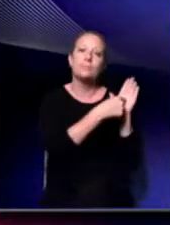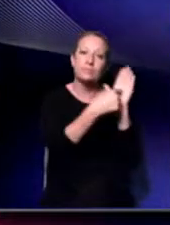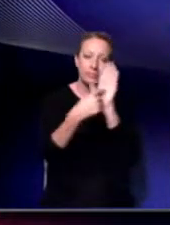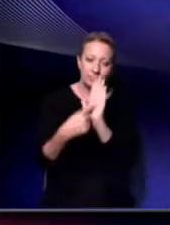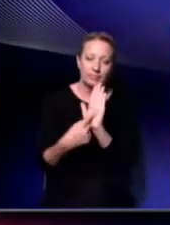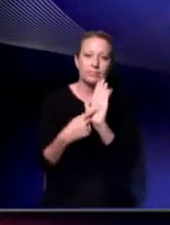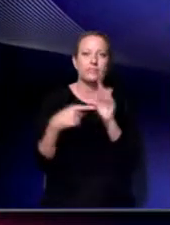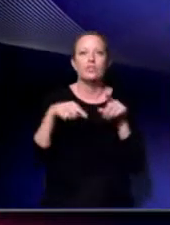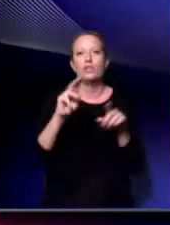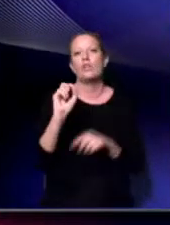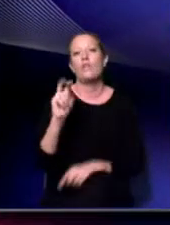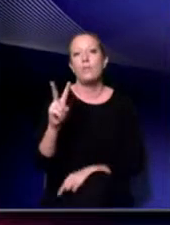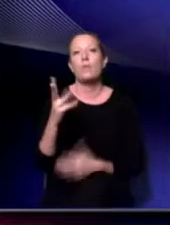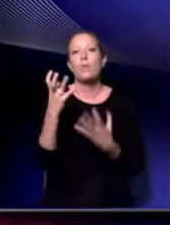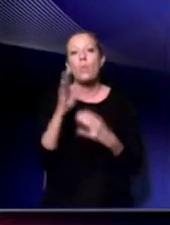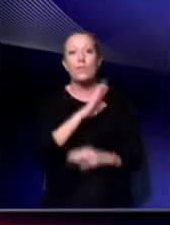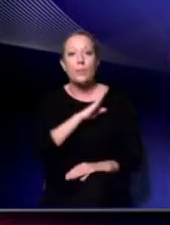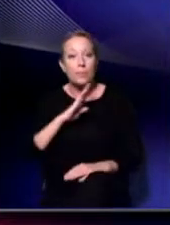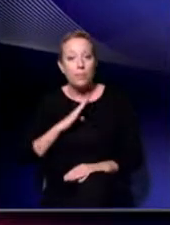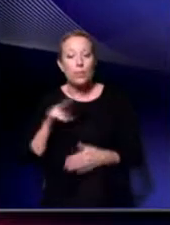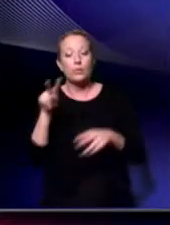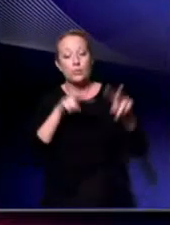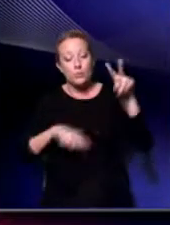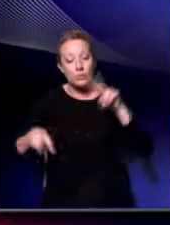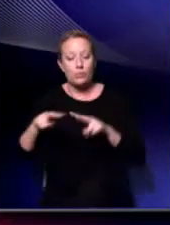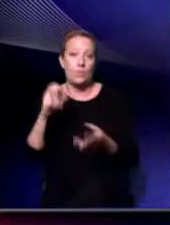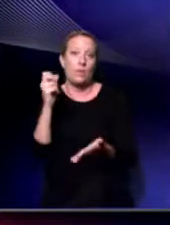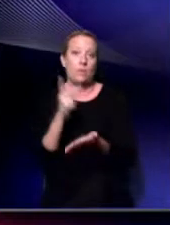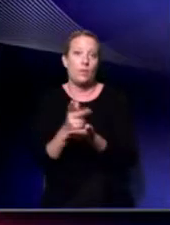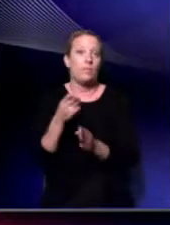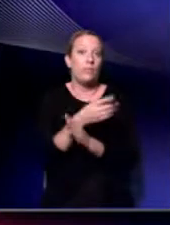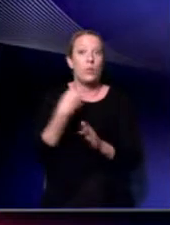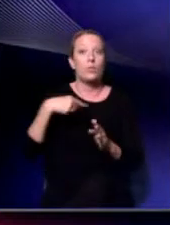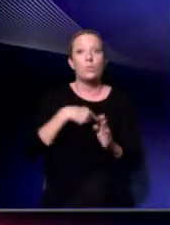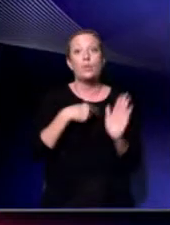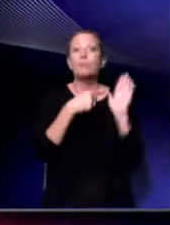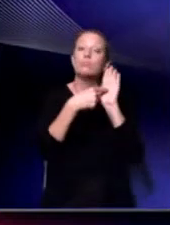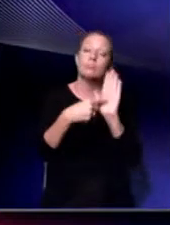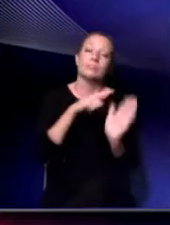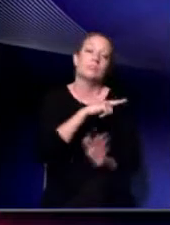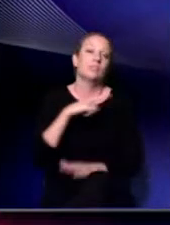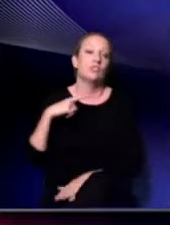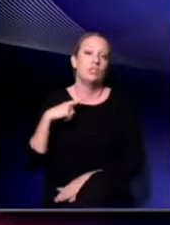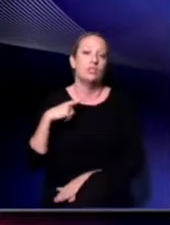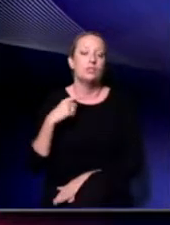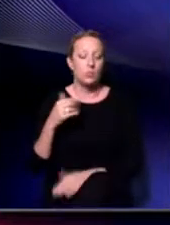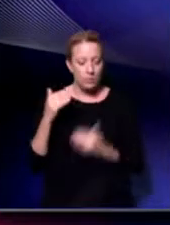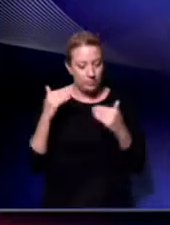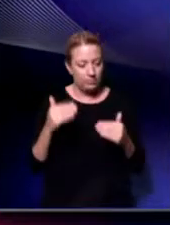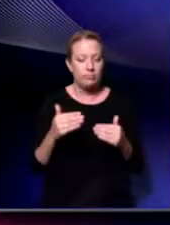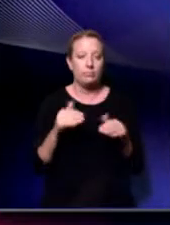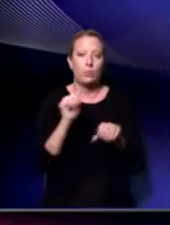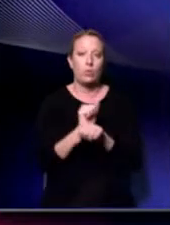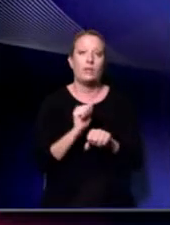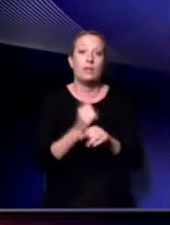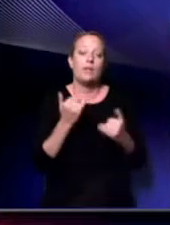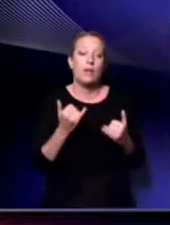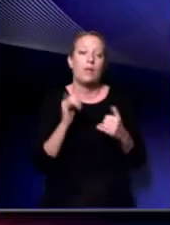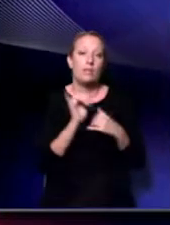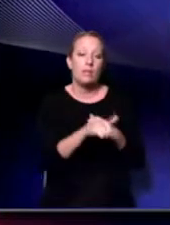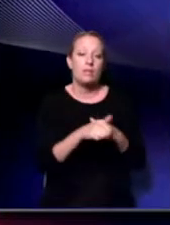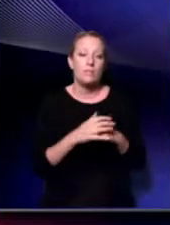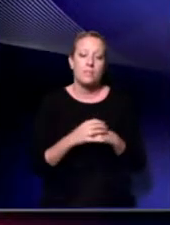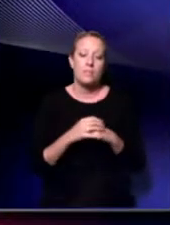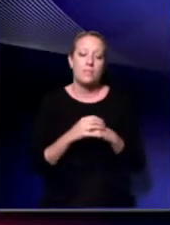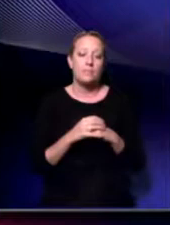for review and approval. So we're moving ahead with that as well. And then the last thing I just